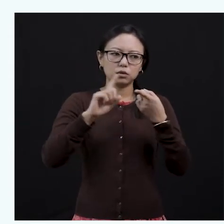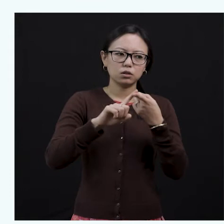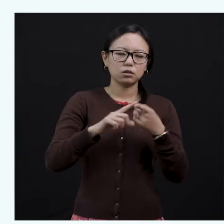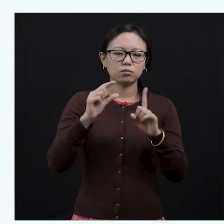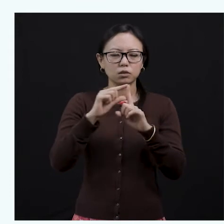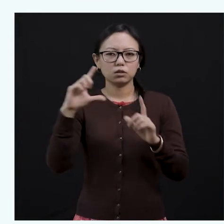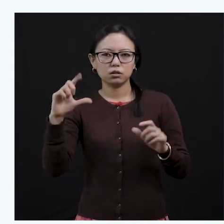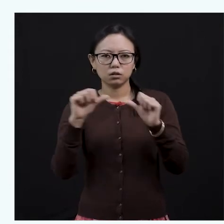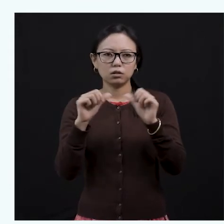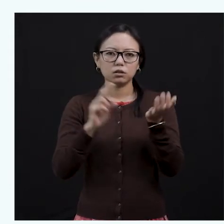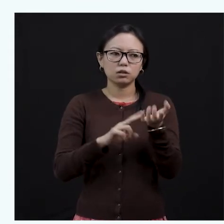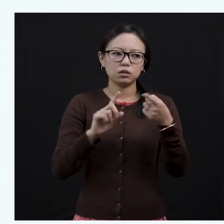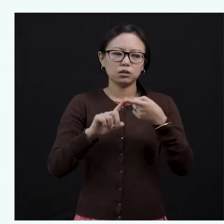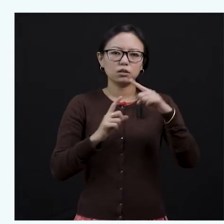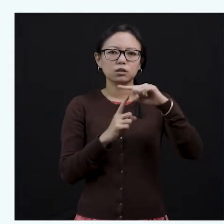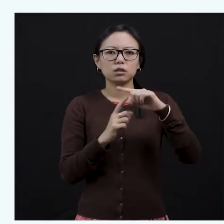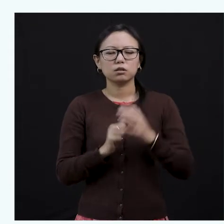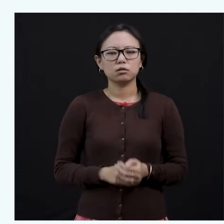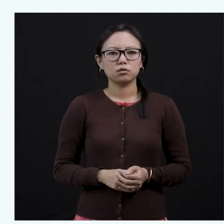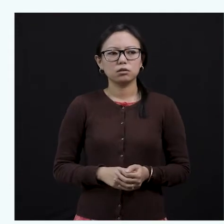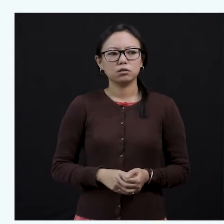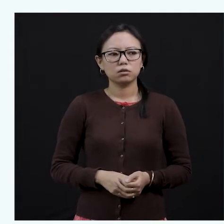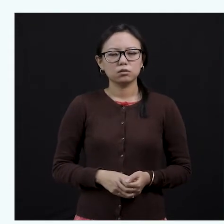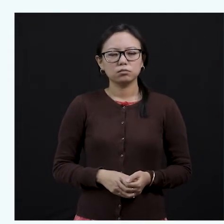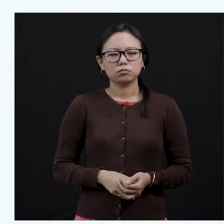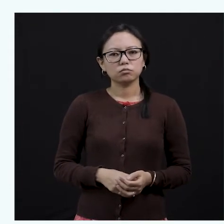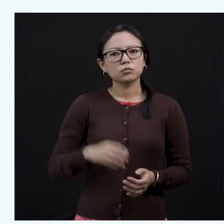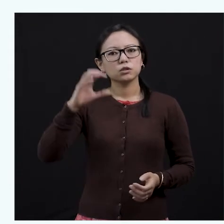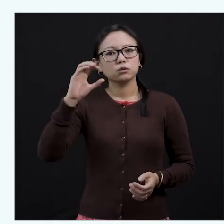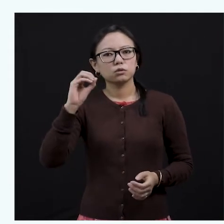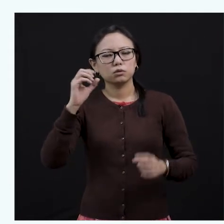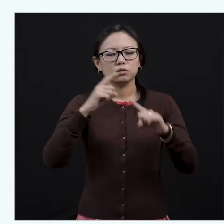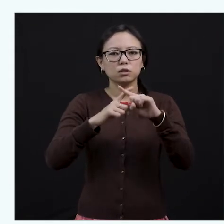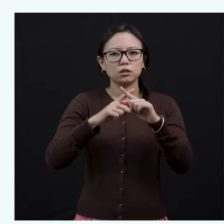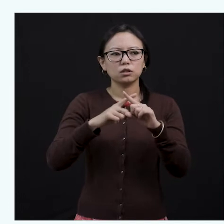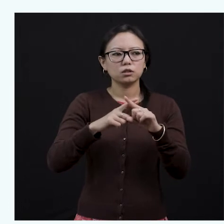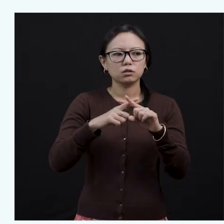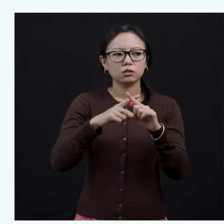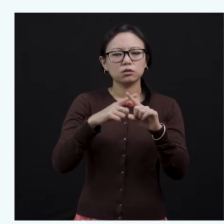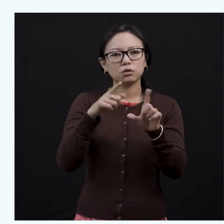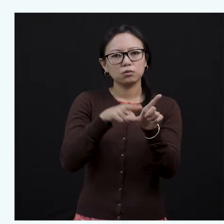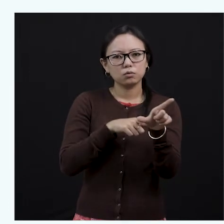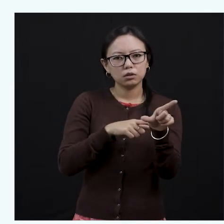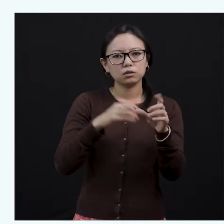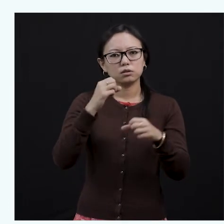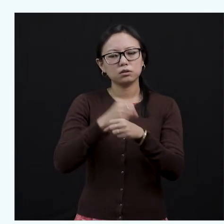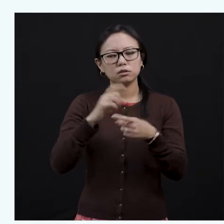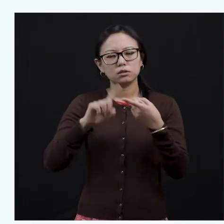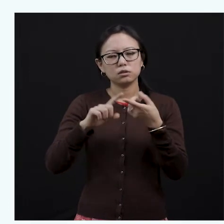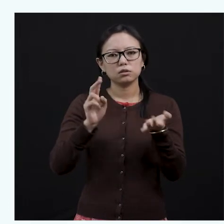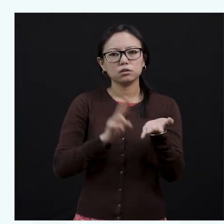Earth. Next is oxygen. So oxygen is very important. The air that we are breathing now